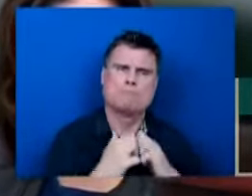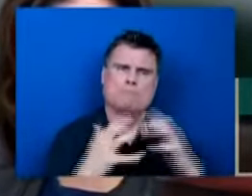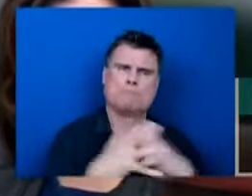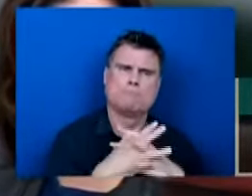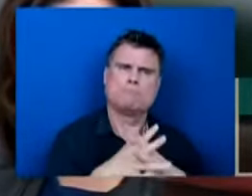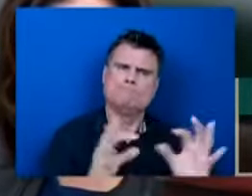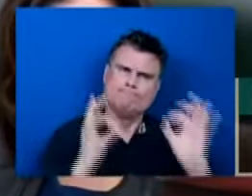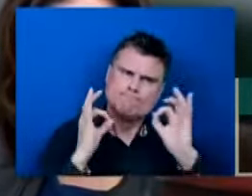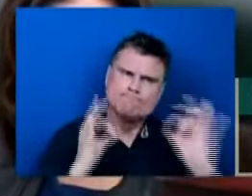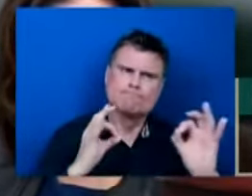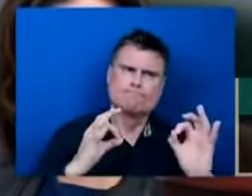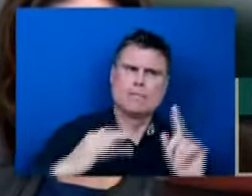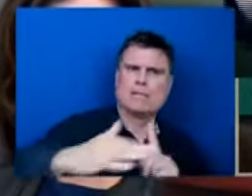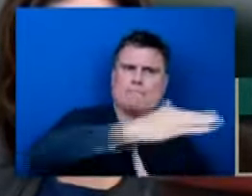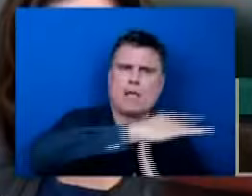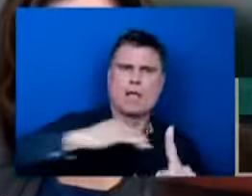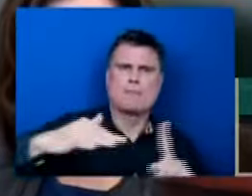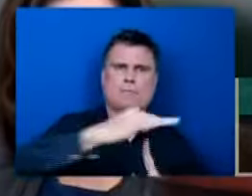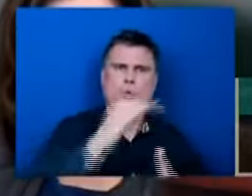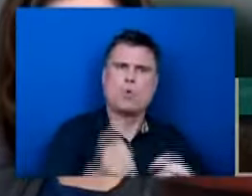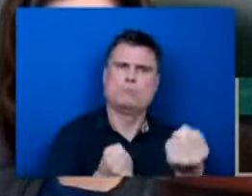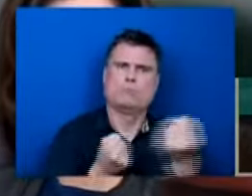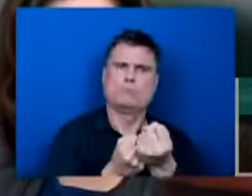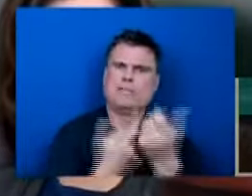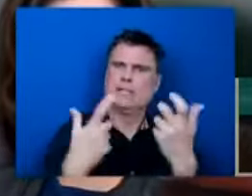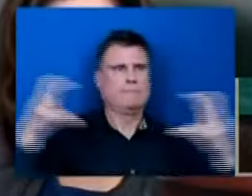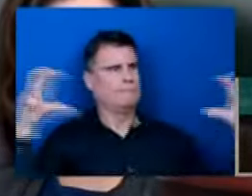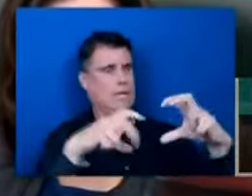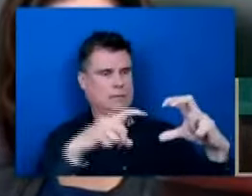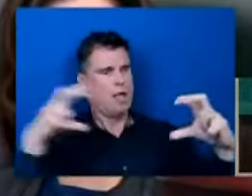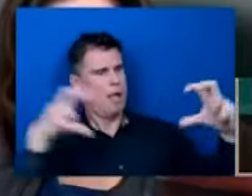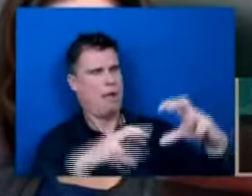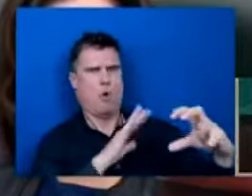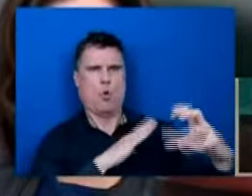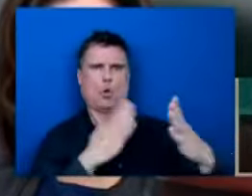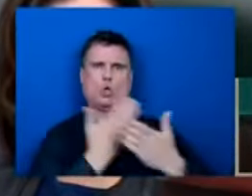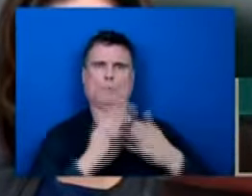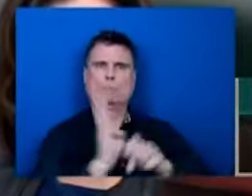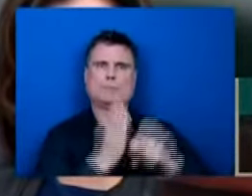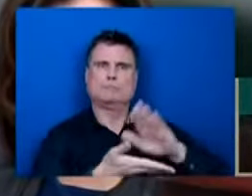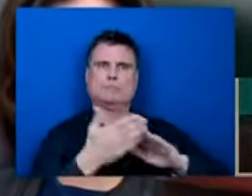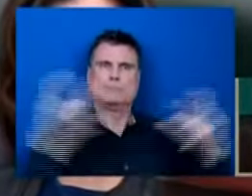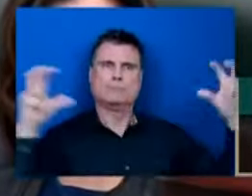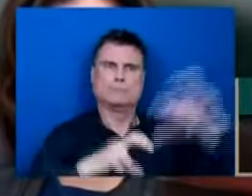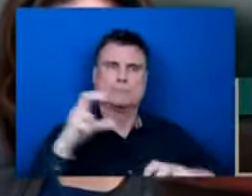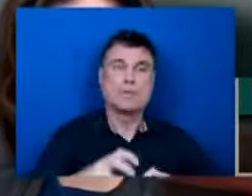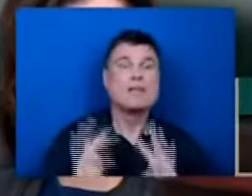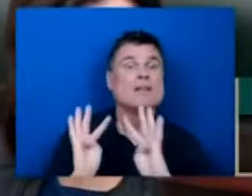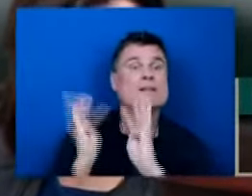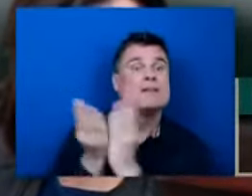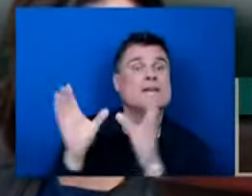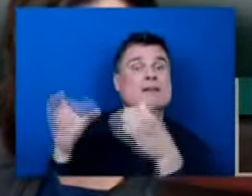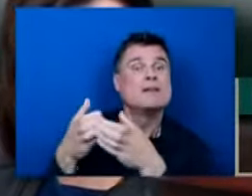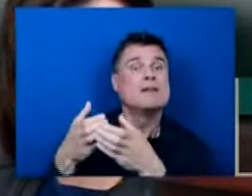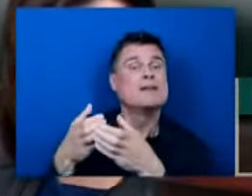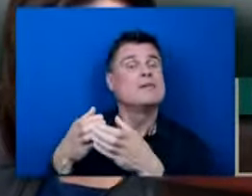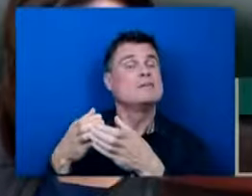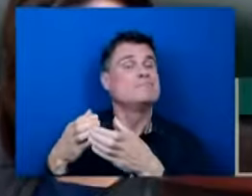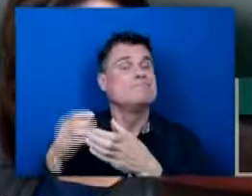the Conference Board of Canada, Desjardins, and TD all have Alberta leading the nation in economic growth in